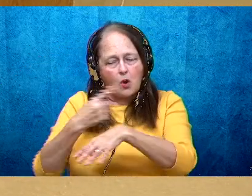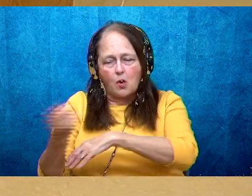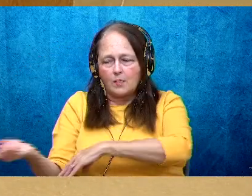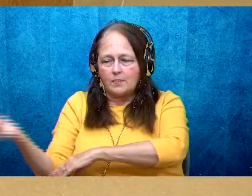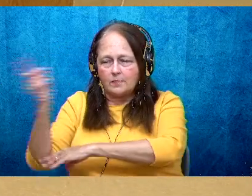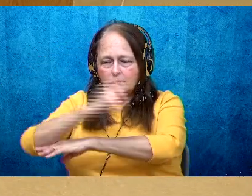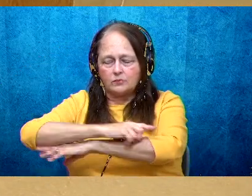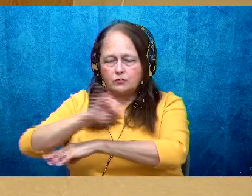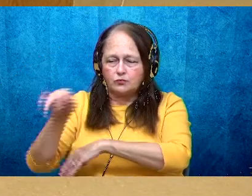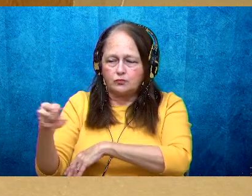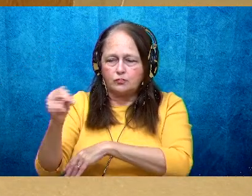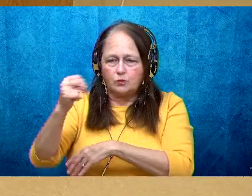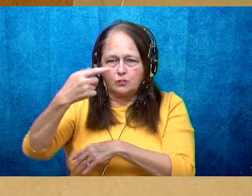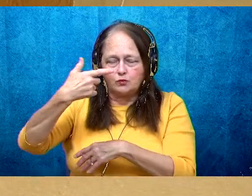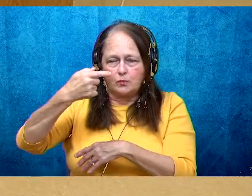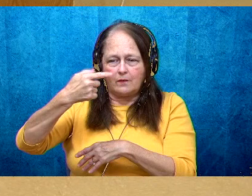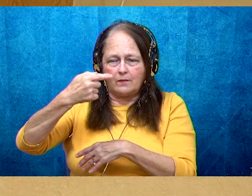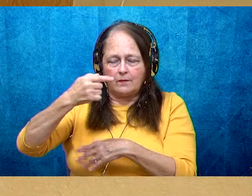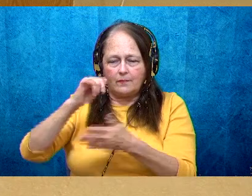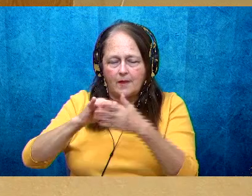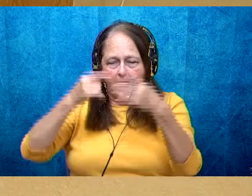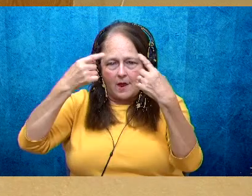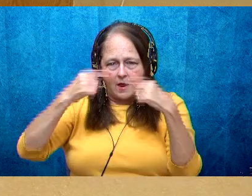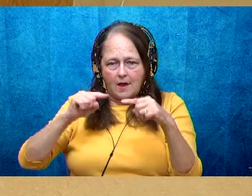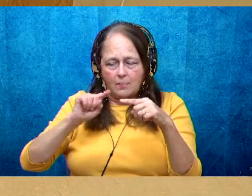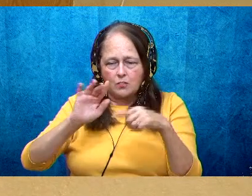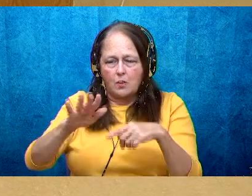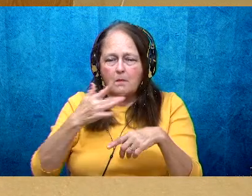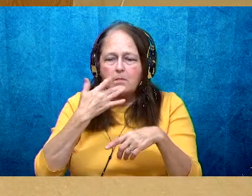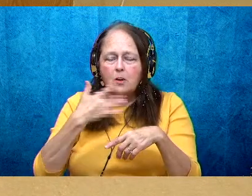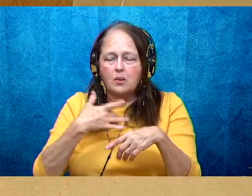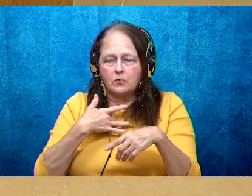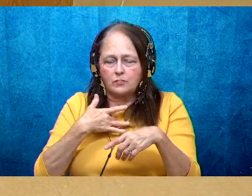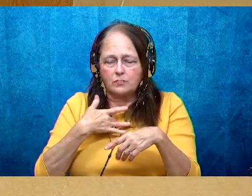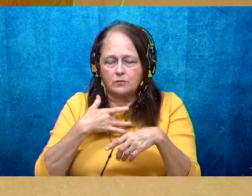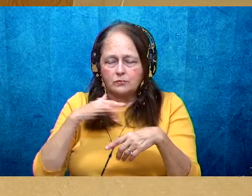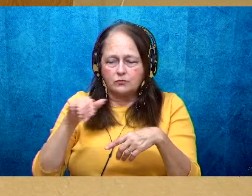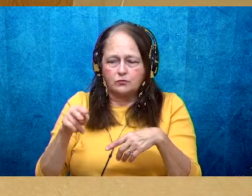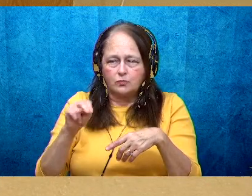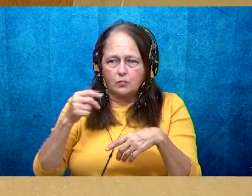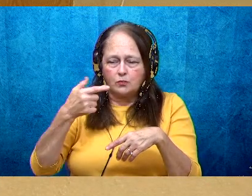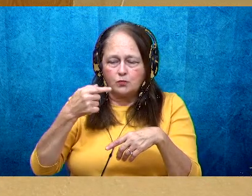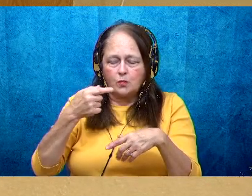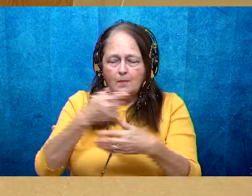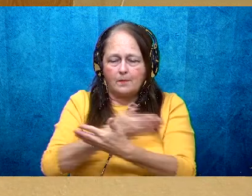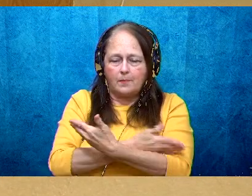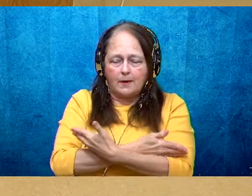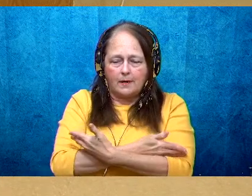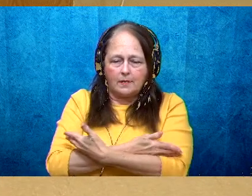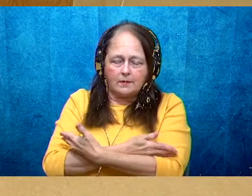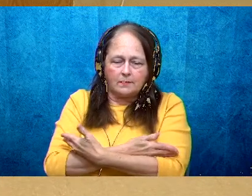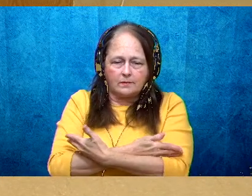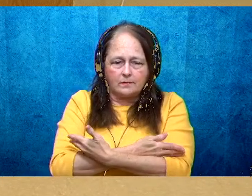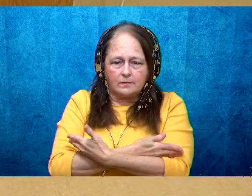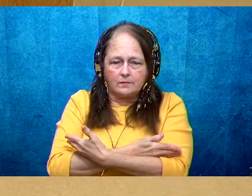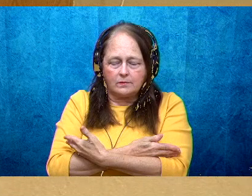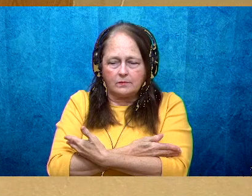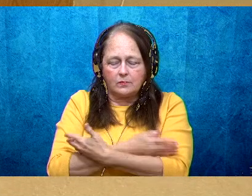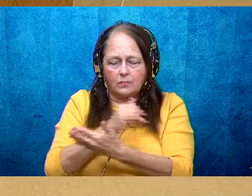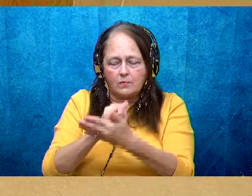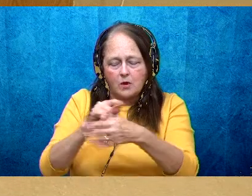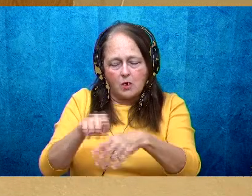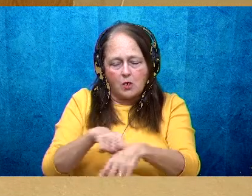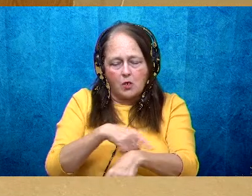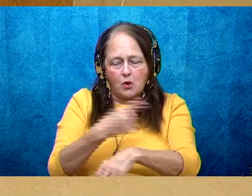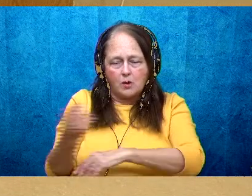is usually like June 21st. If that happens to be your birthday, if you're a June 21st baby, your birthday is typically the